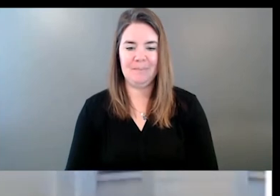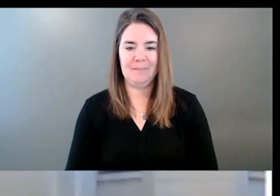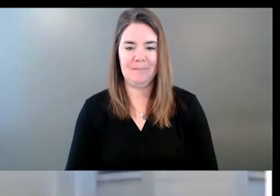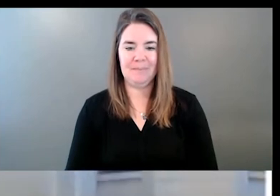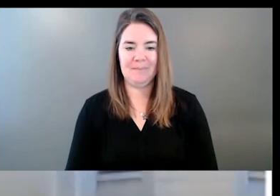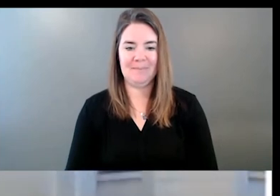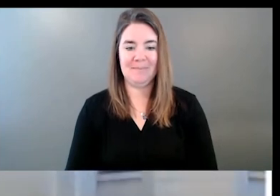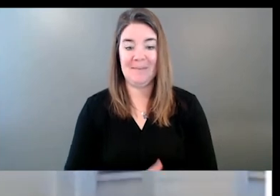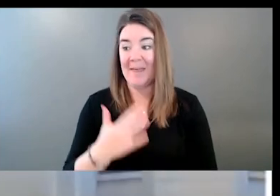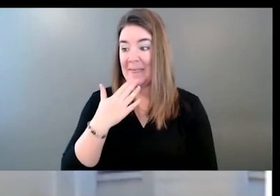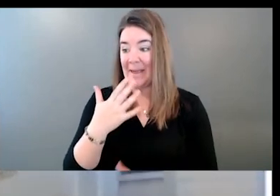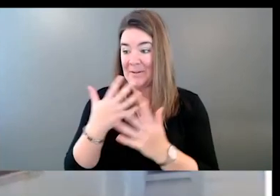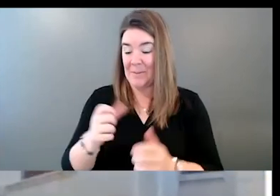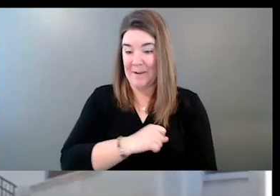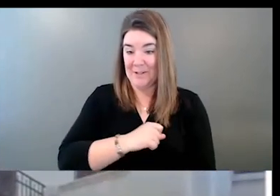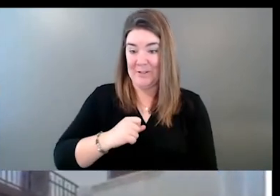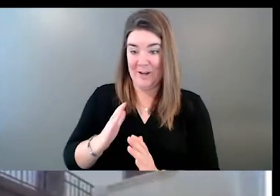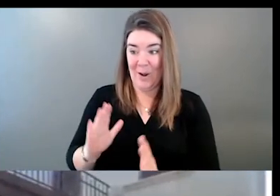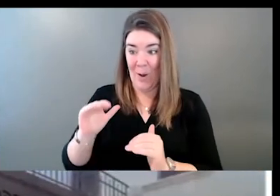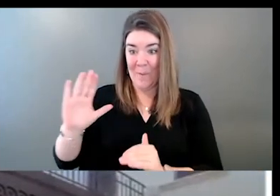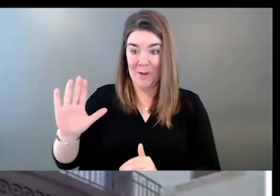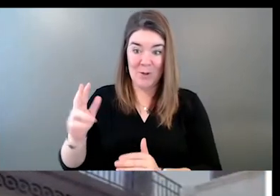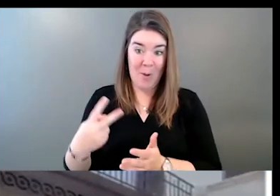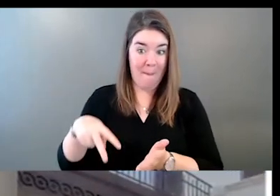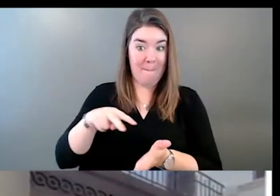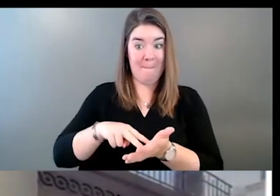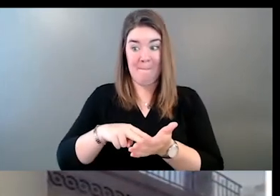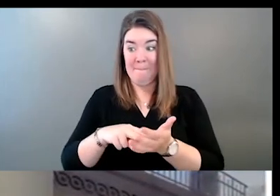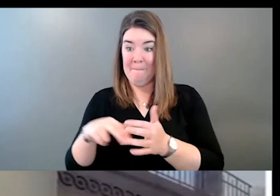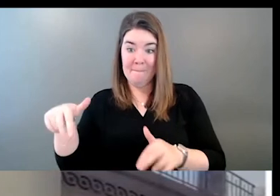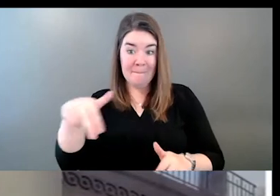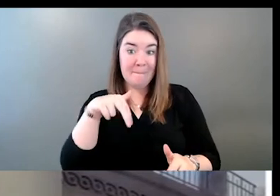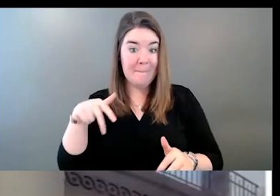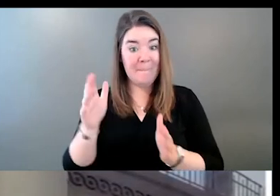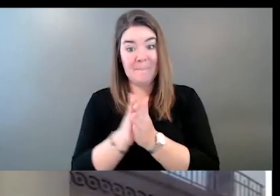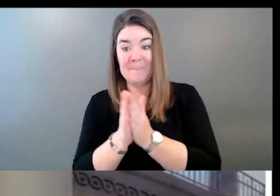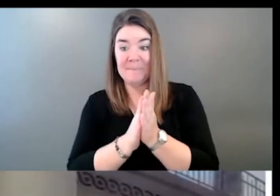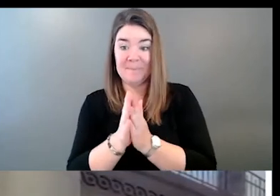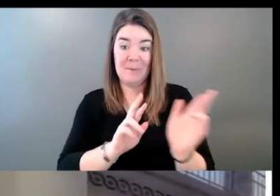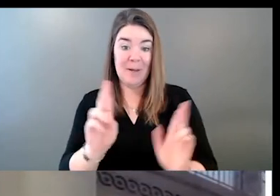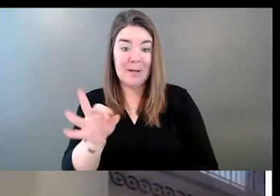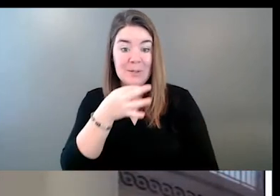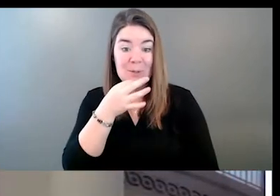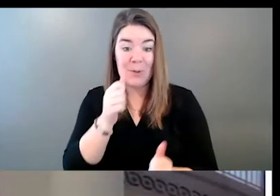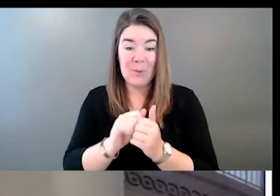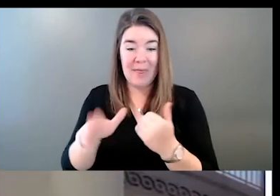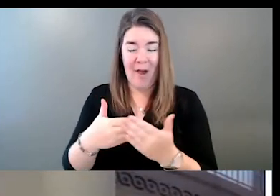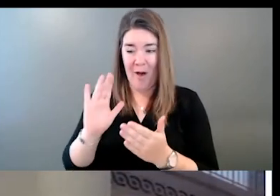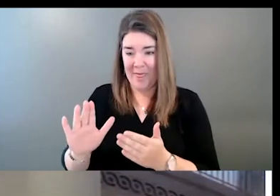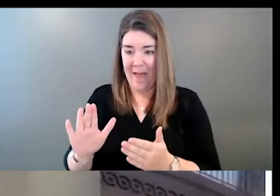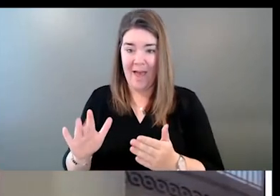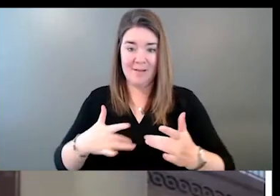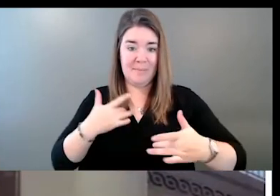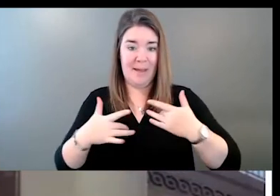Thank you so much, Senator. We hope you're back on your feet soon, walking these halls with that passion and energy that you exude on a